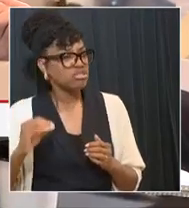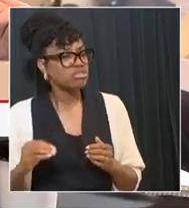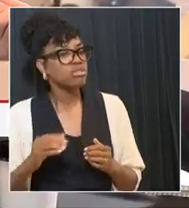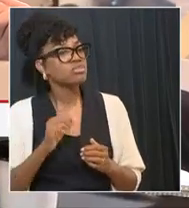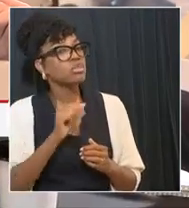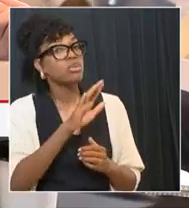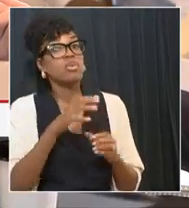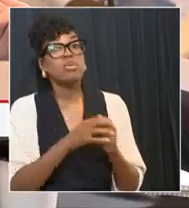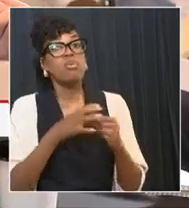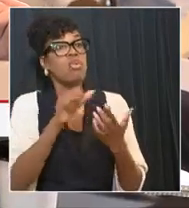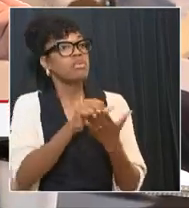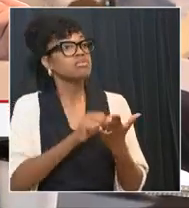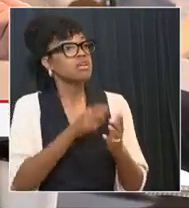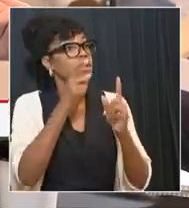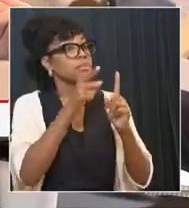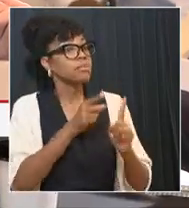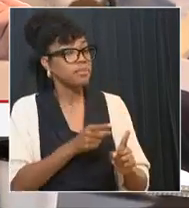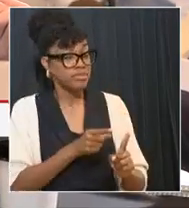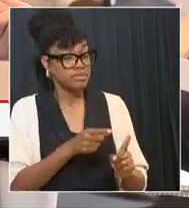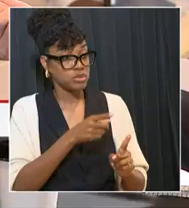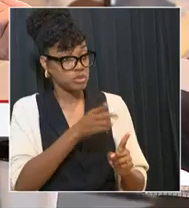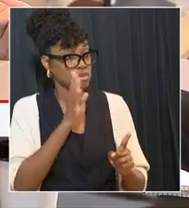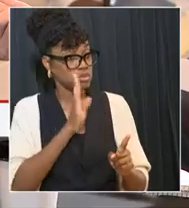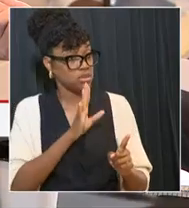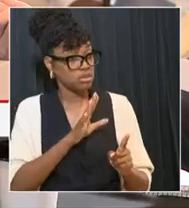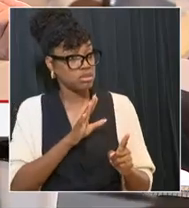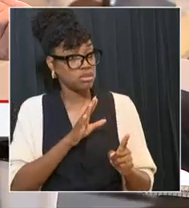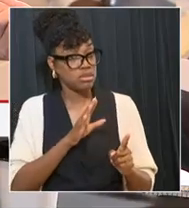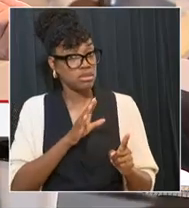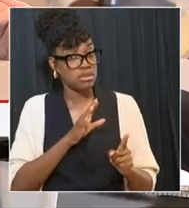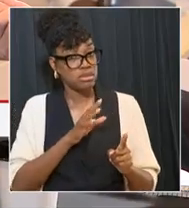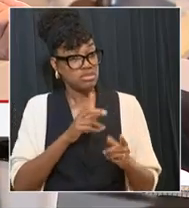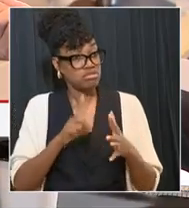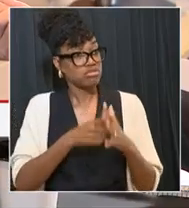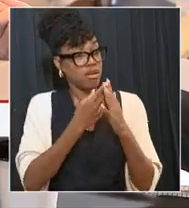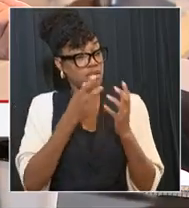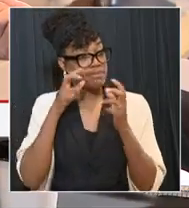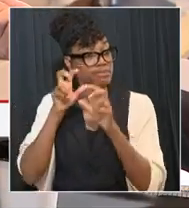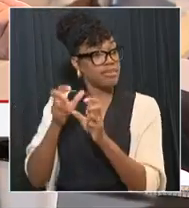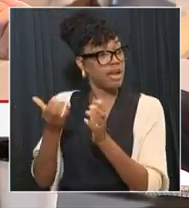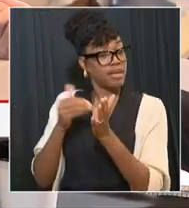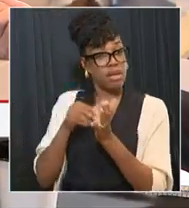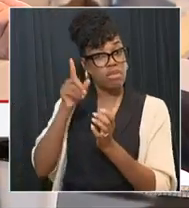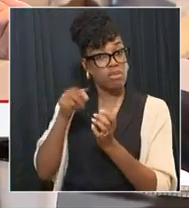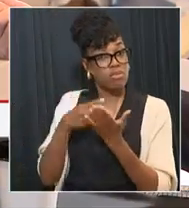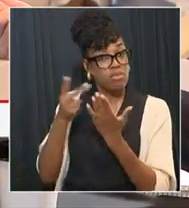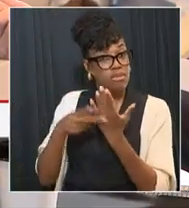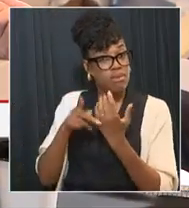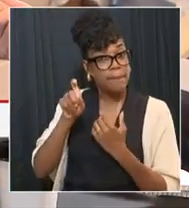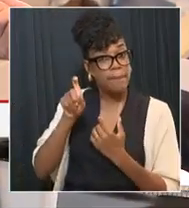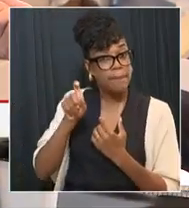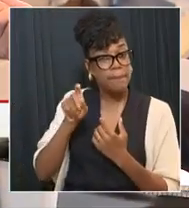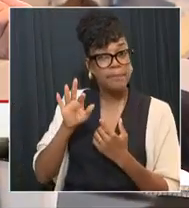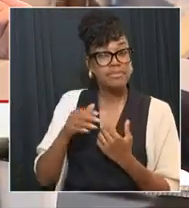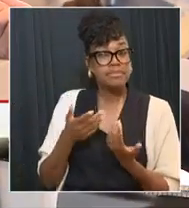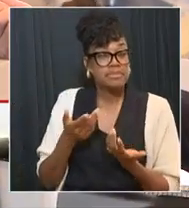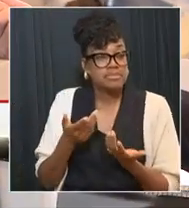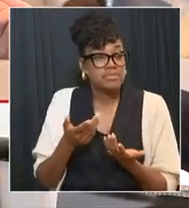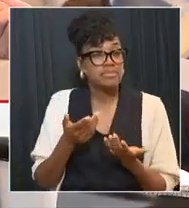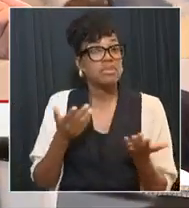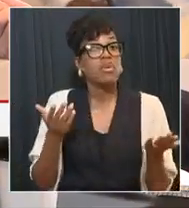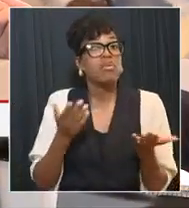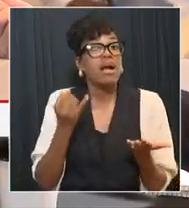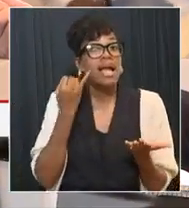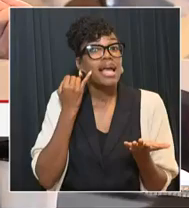and brings in additional revenue, that those numbers will not be zero. Yeah. But I hate to ask what if